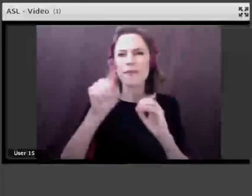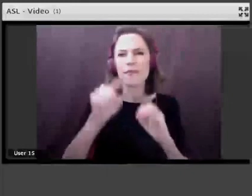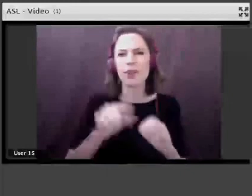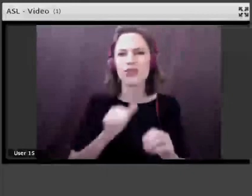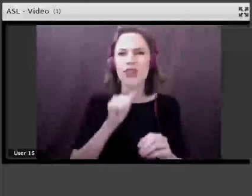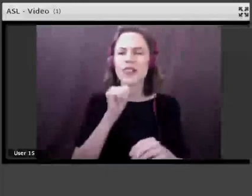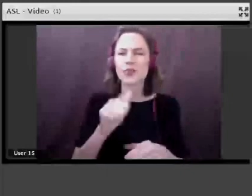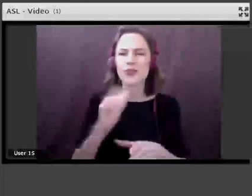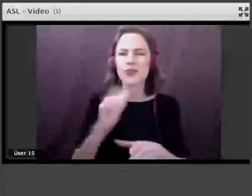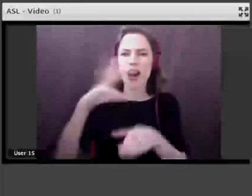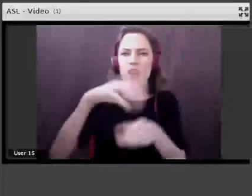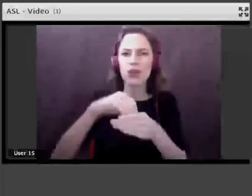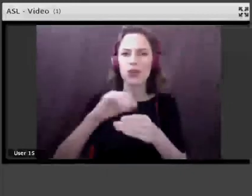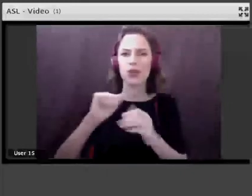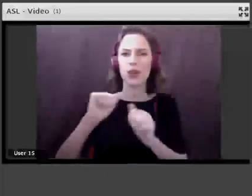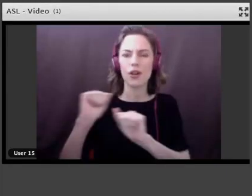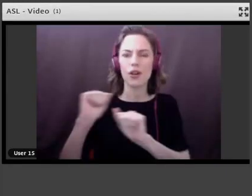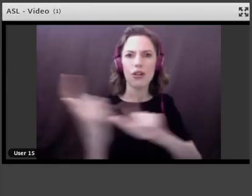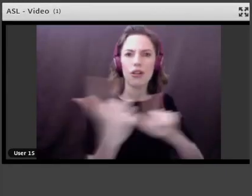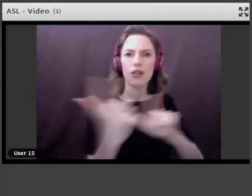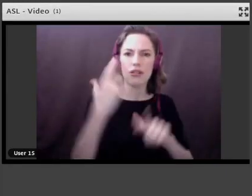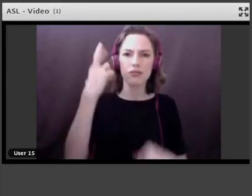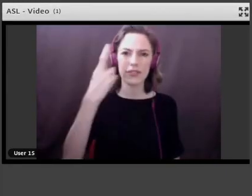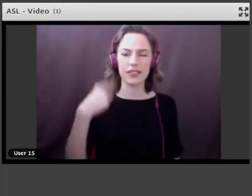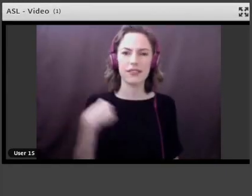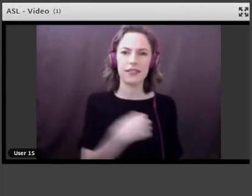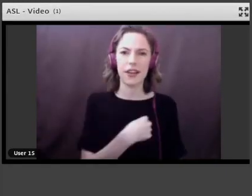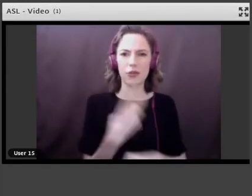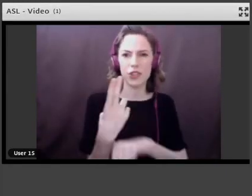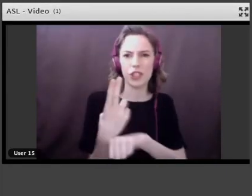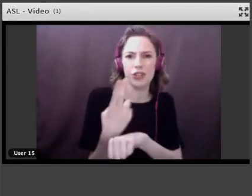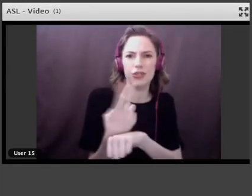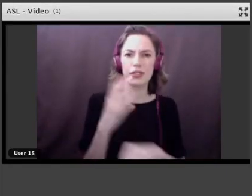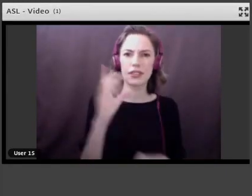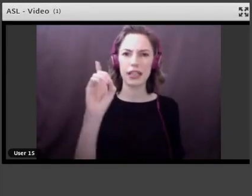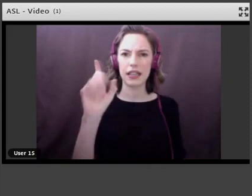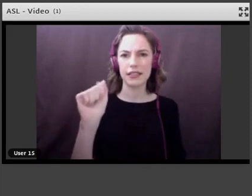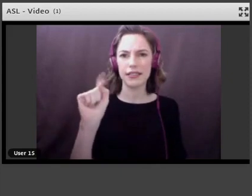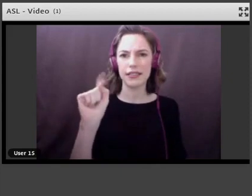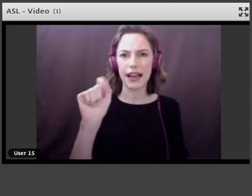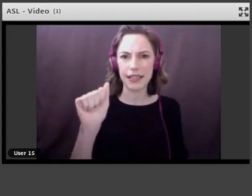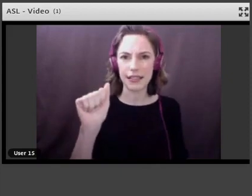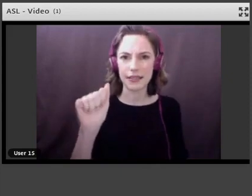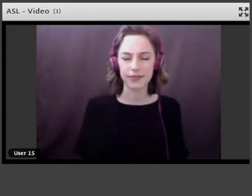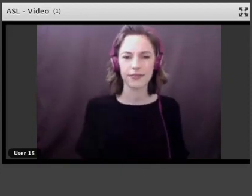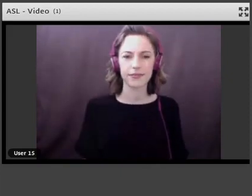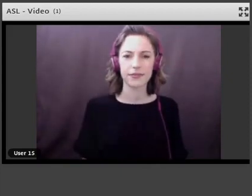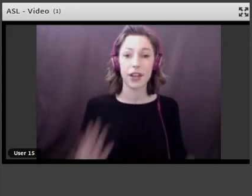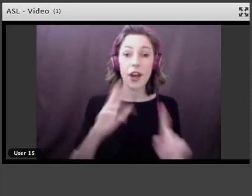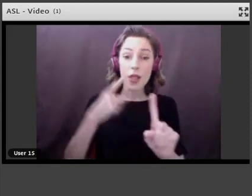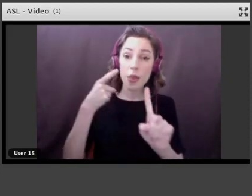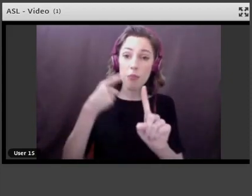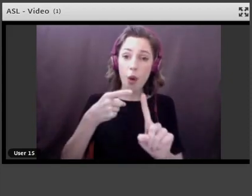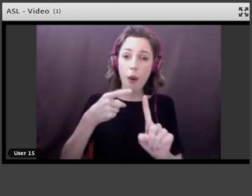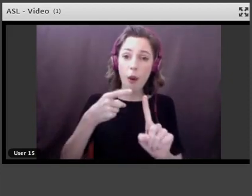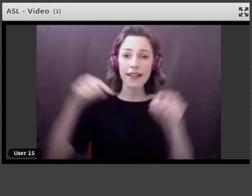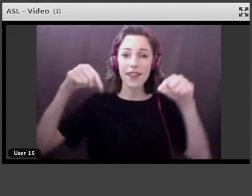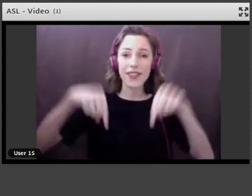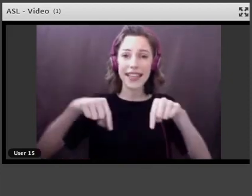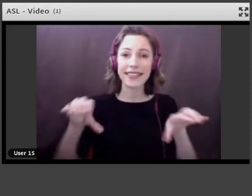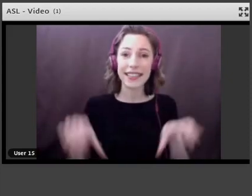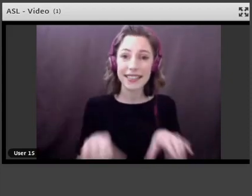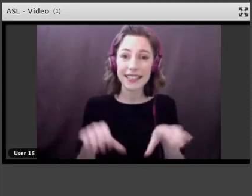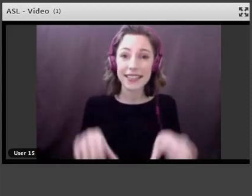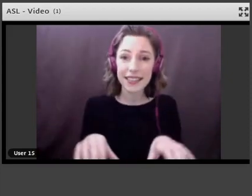utilize data or the purposes for which we utilize data. The point of this exercise is really to just